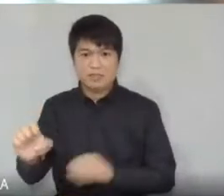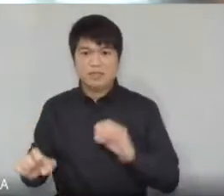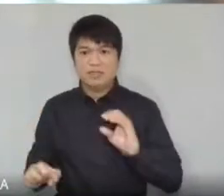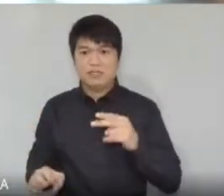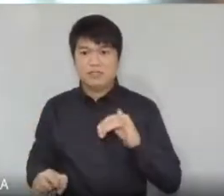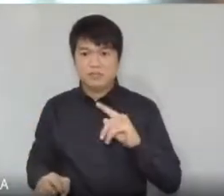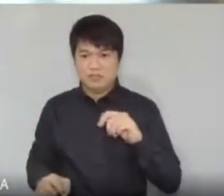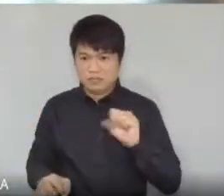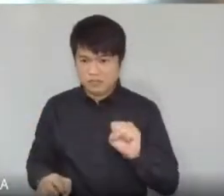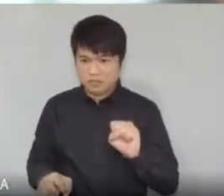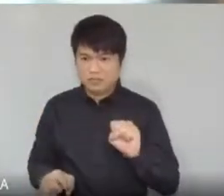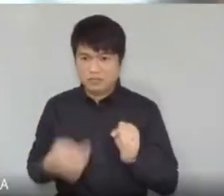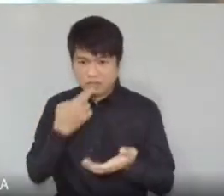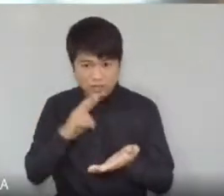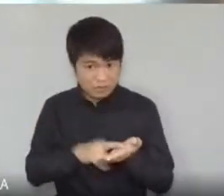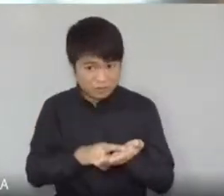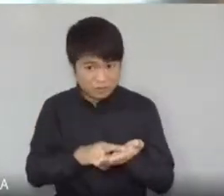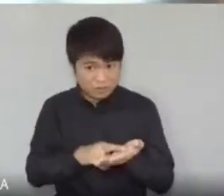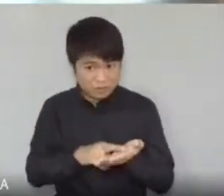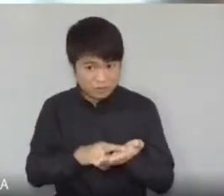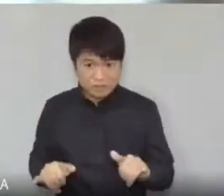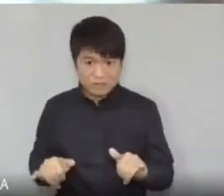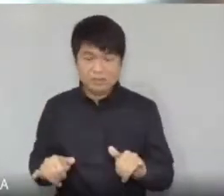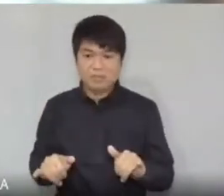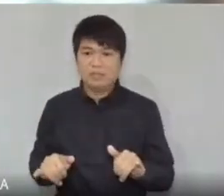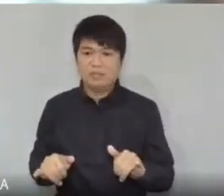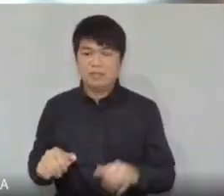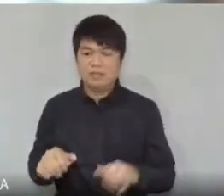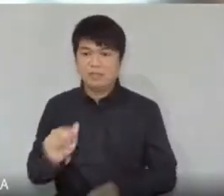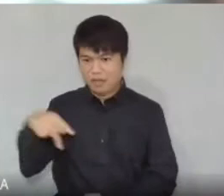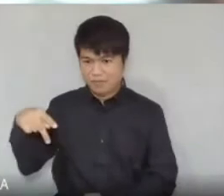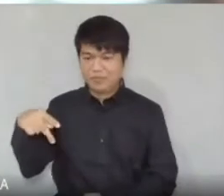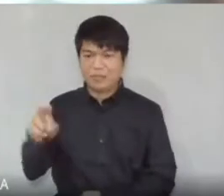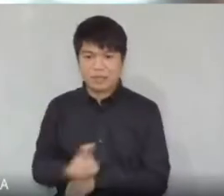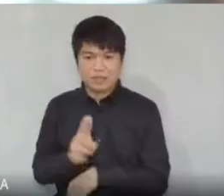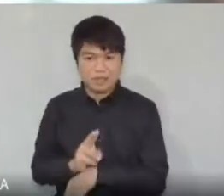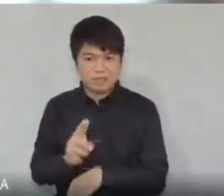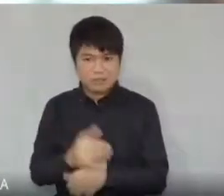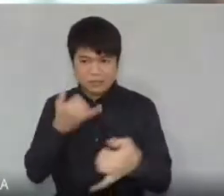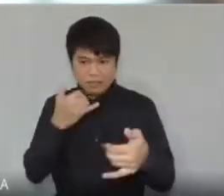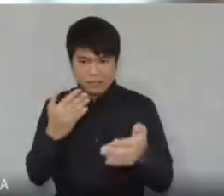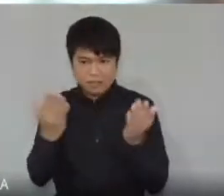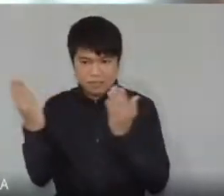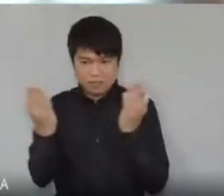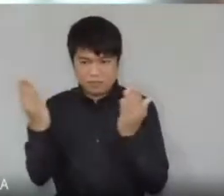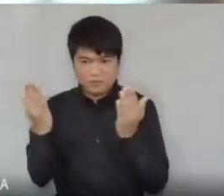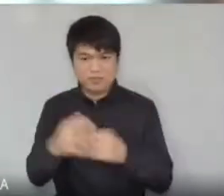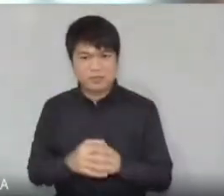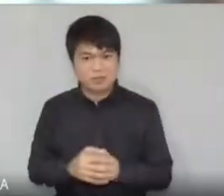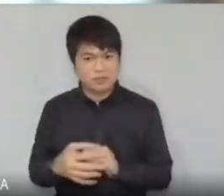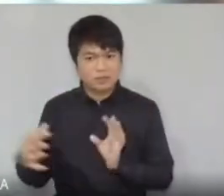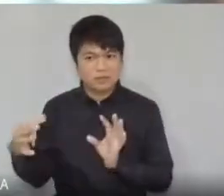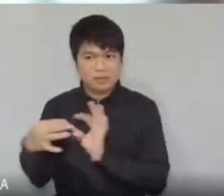demonstrate standards-based, digitally interoperable systems. Efforts to make it more accessible